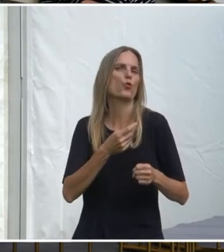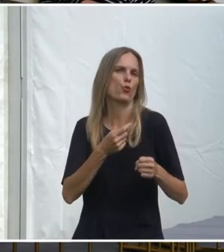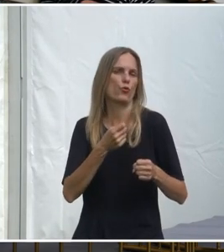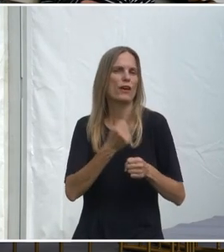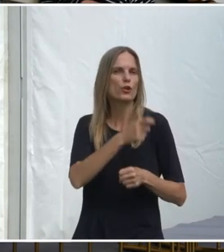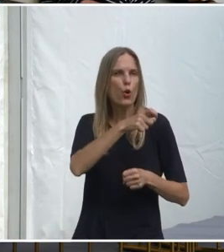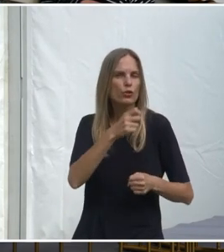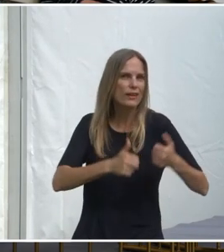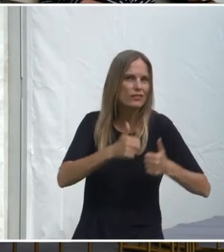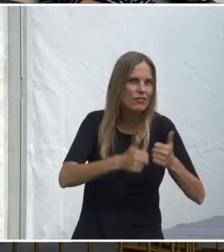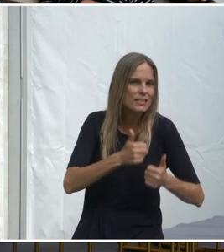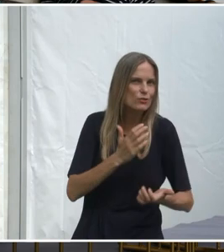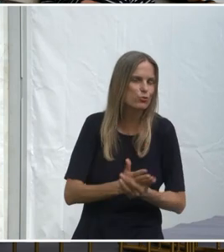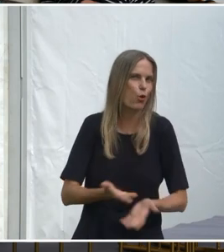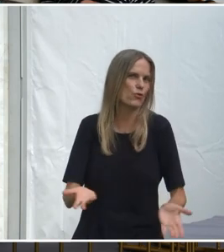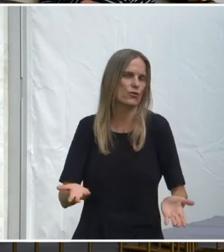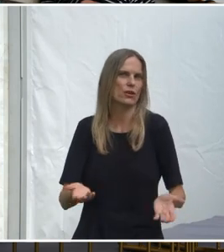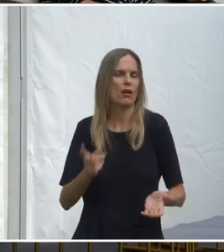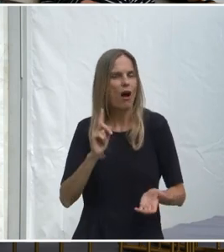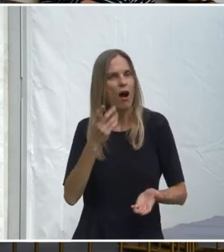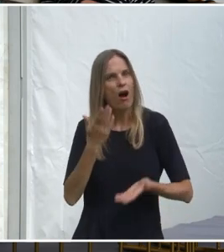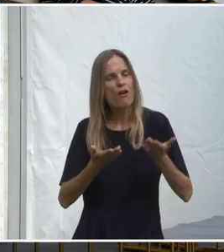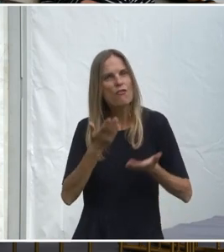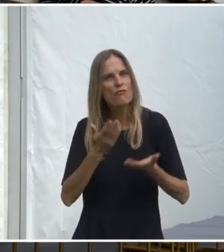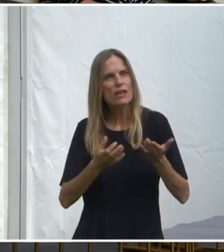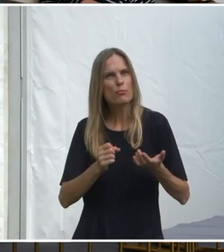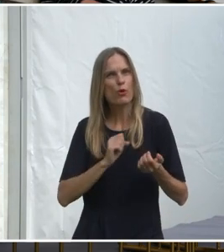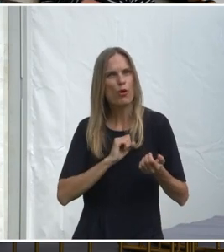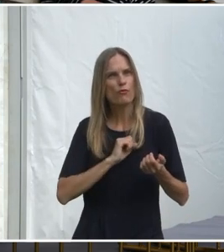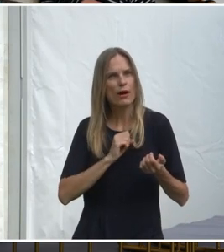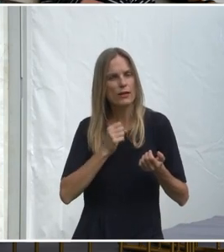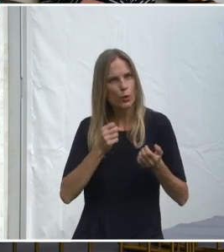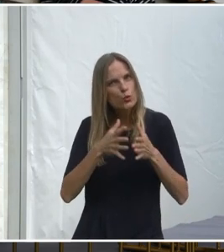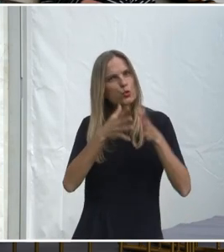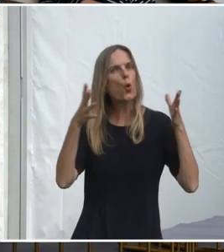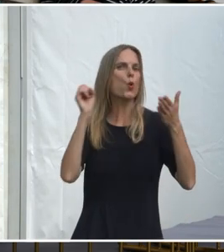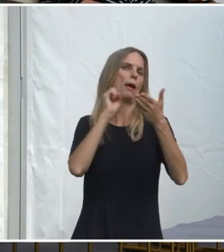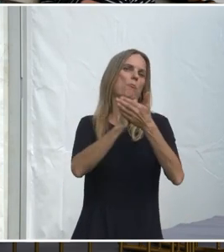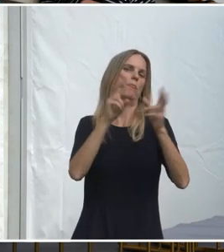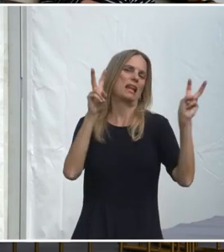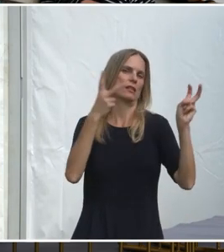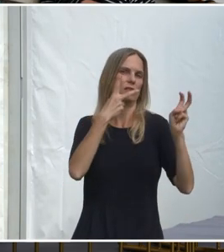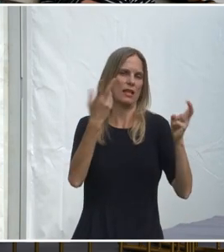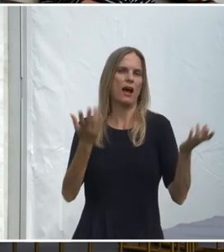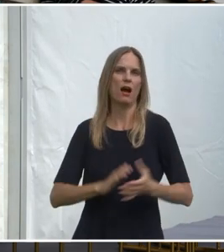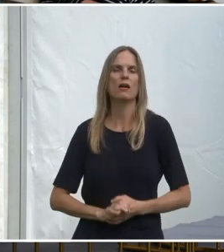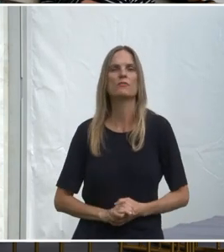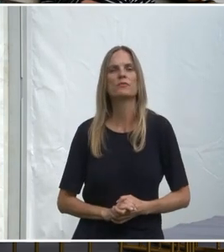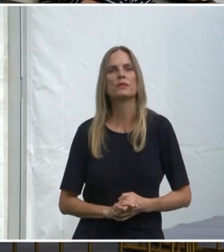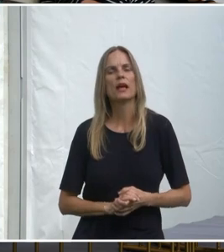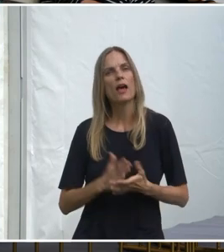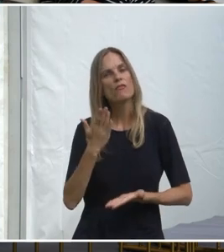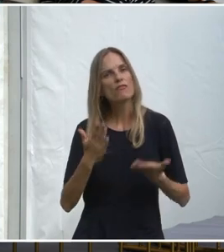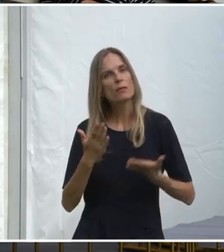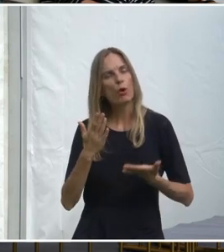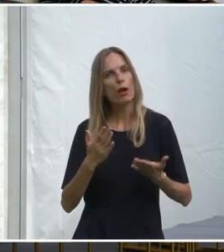those big problems can be solved maybe taking a bigger picture. Not that you are identifying yourself